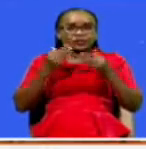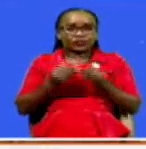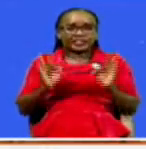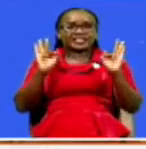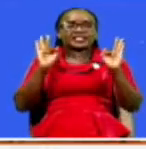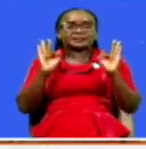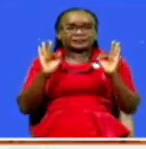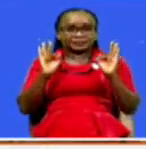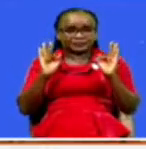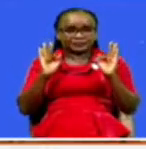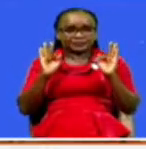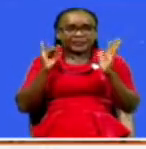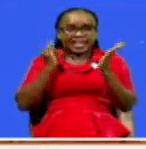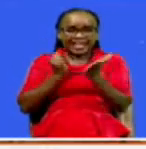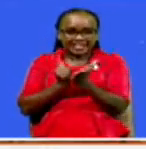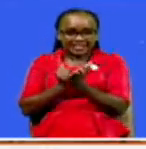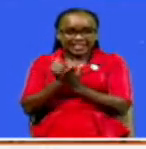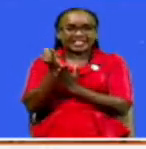the sovereignty